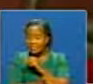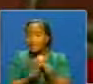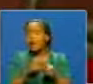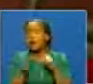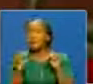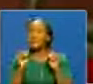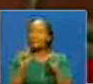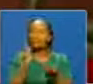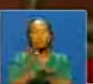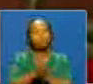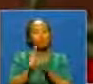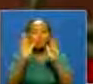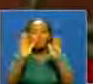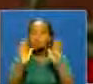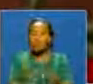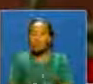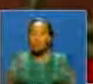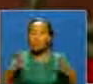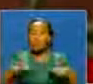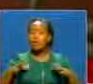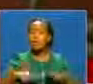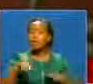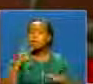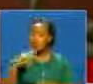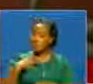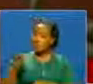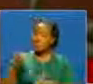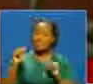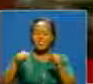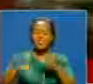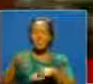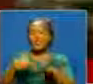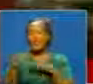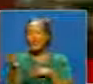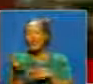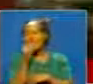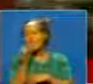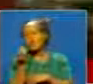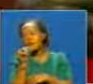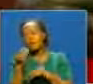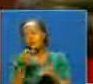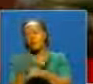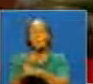by people who can afford to buy those luxurious food commodities, Honorable Chair.